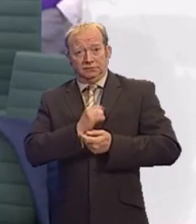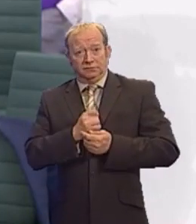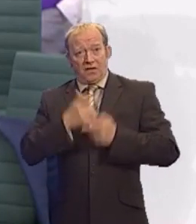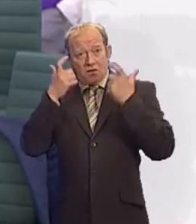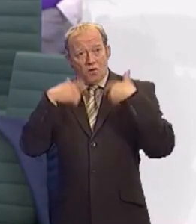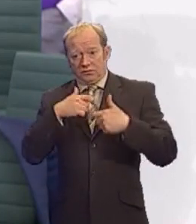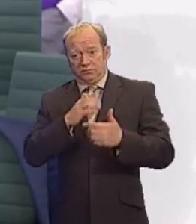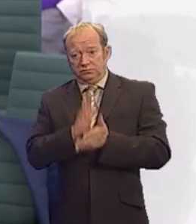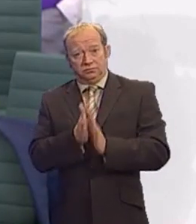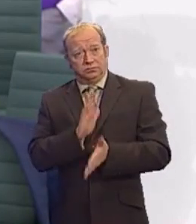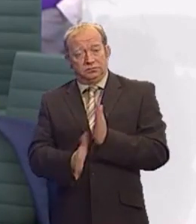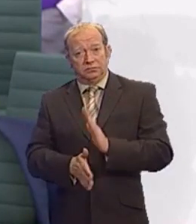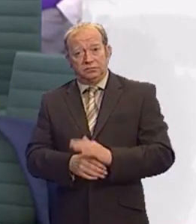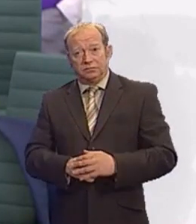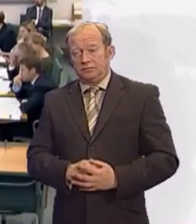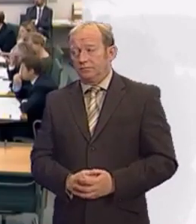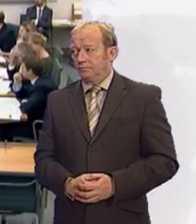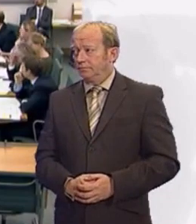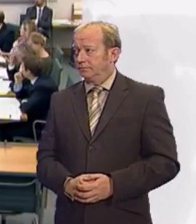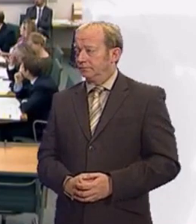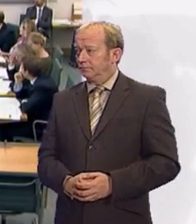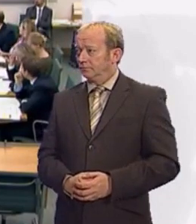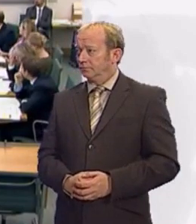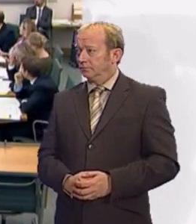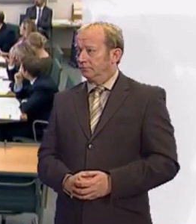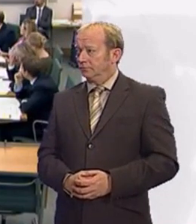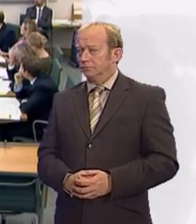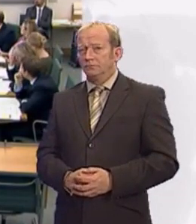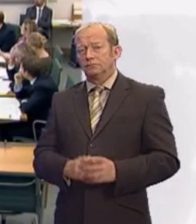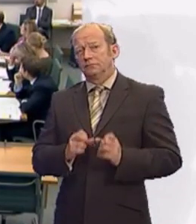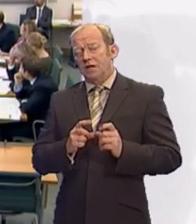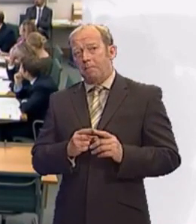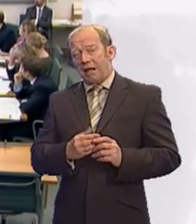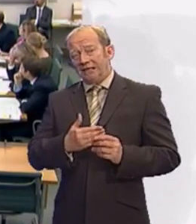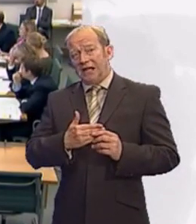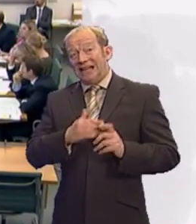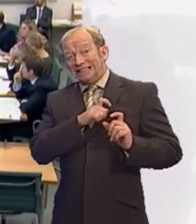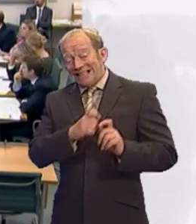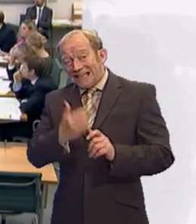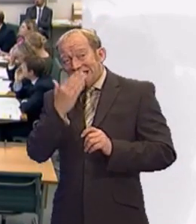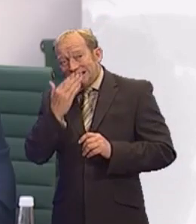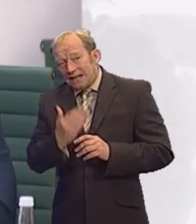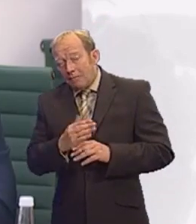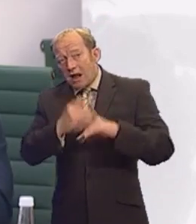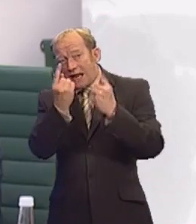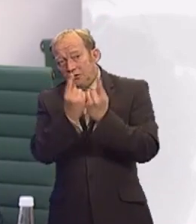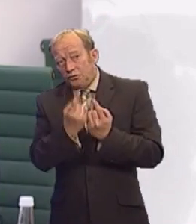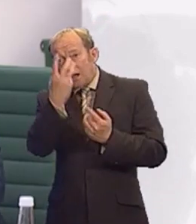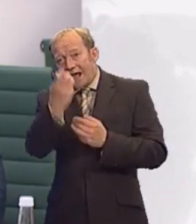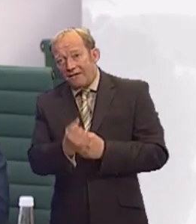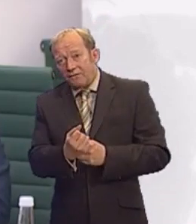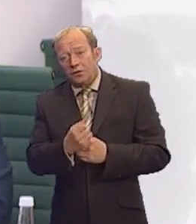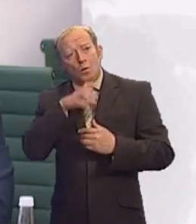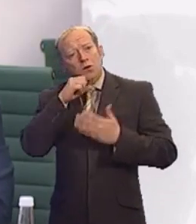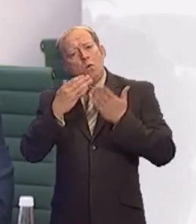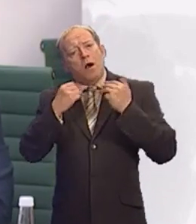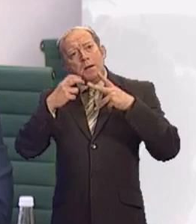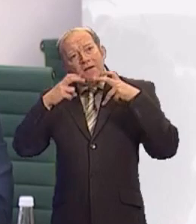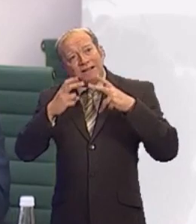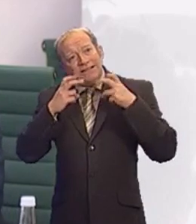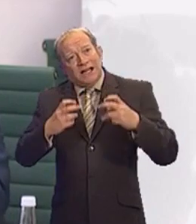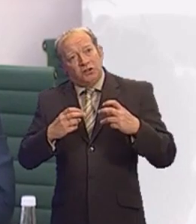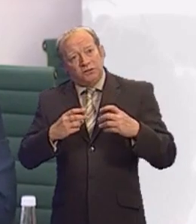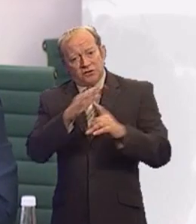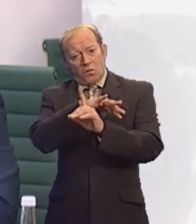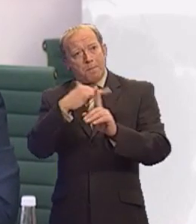courts. Okay, but there's still a public appearance that there were issues. So would you welcome an investigation, at least to let the